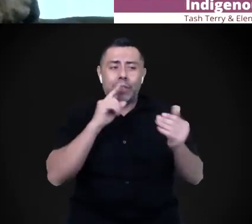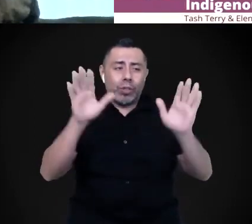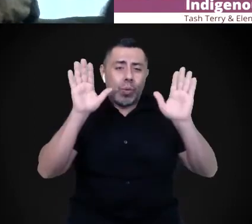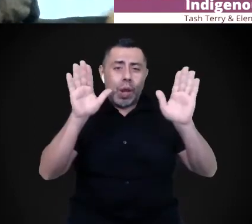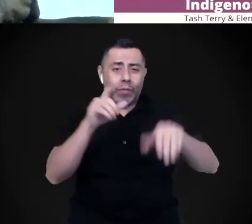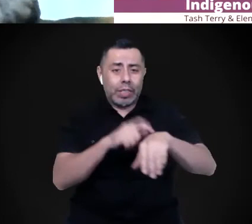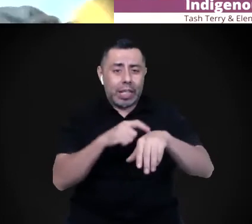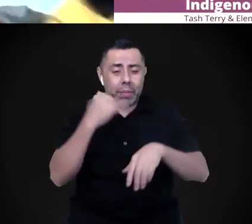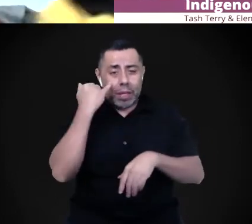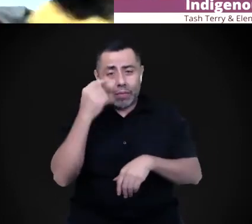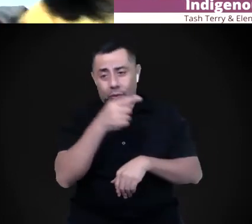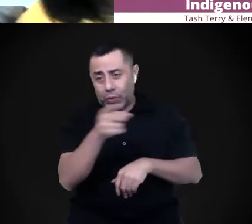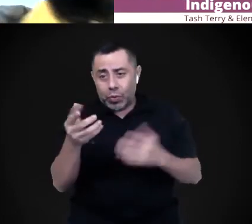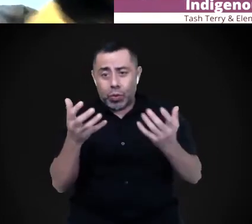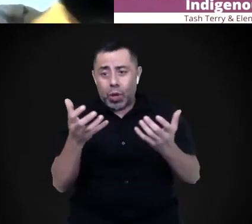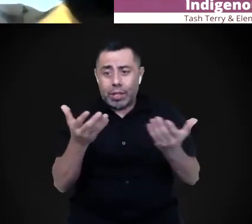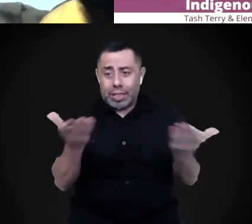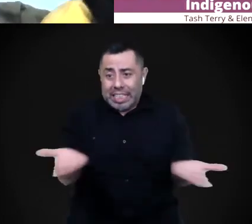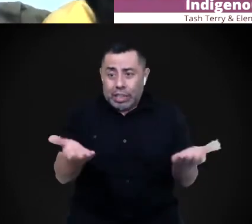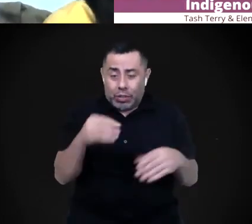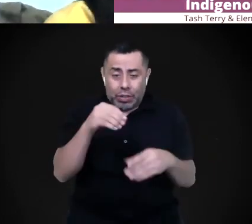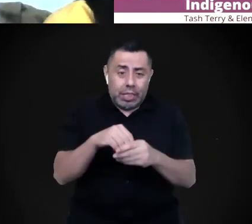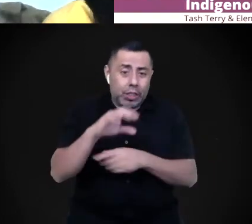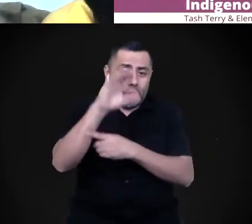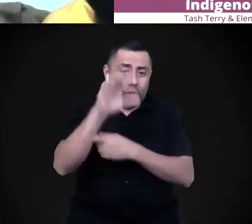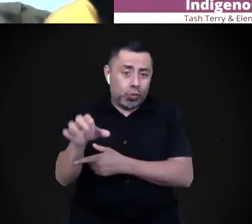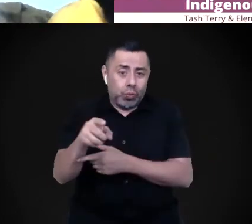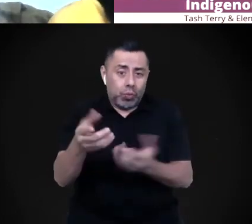want to, if you're in our Zoom, you want to turn on